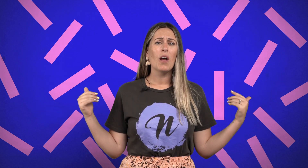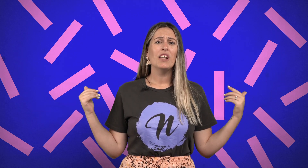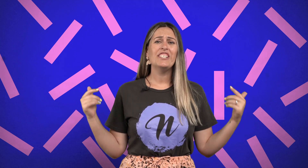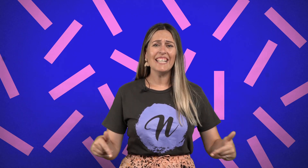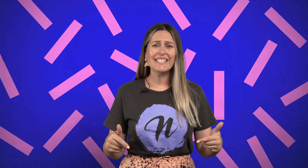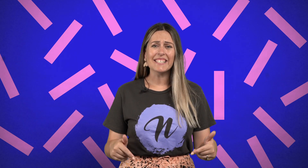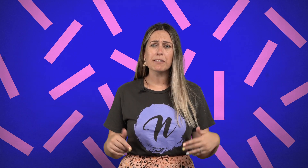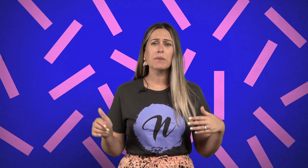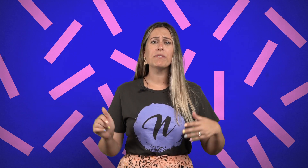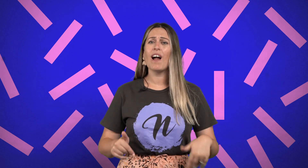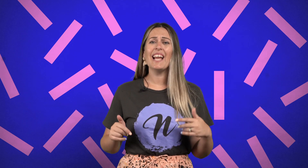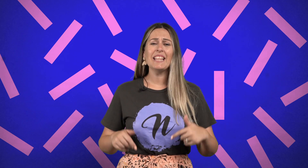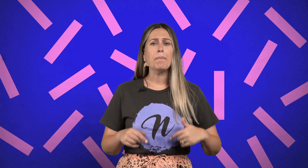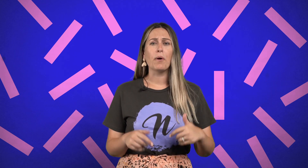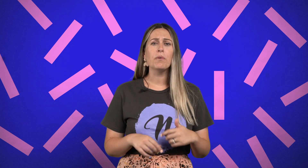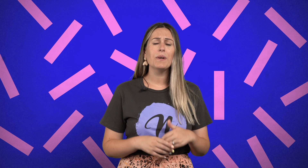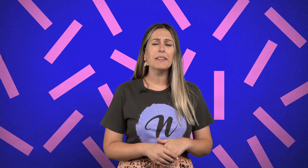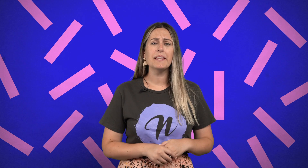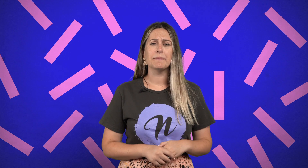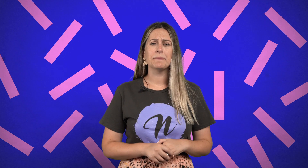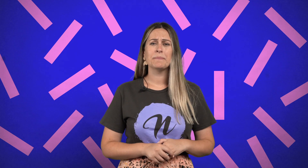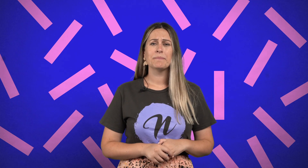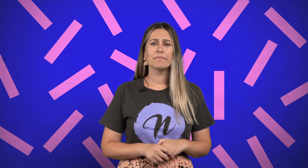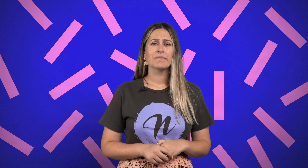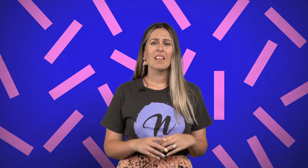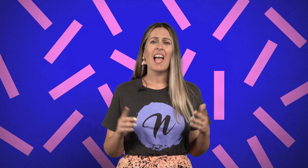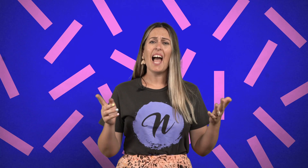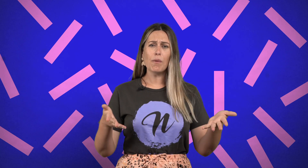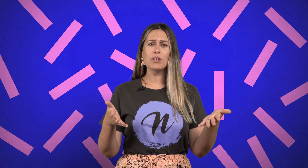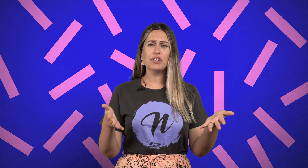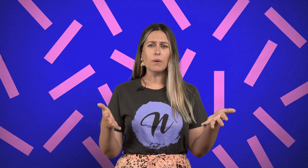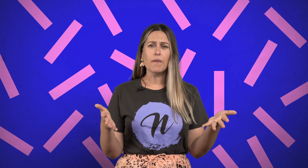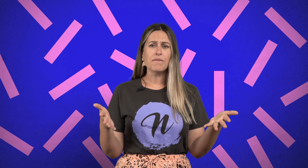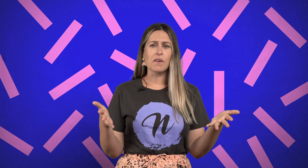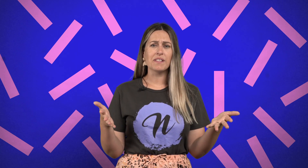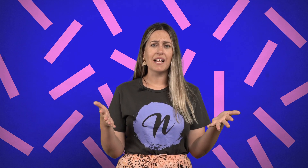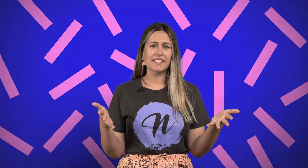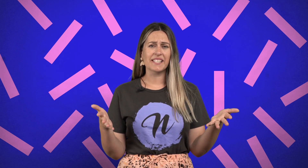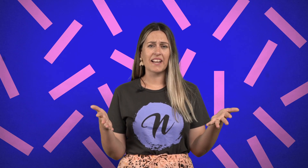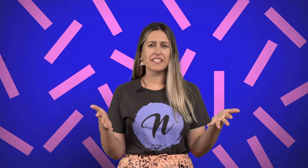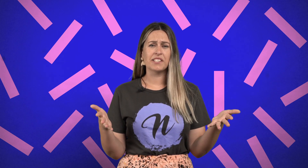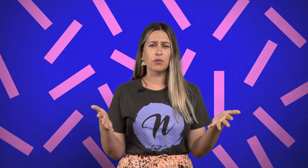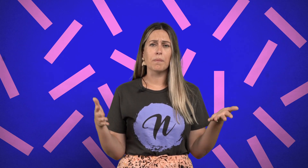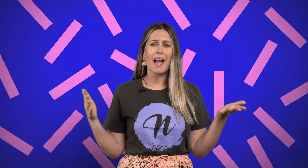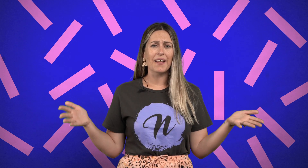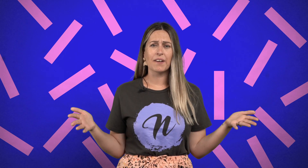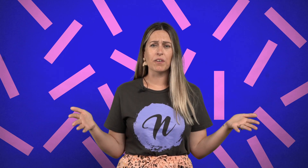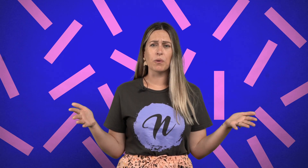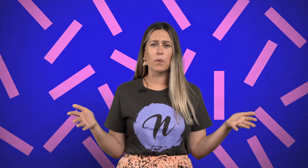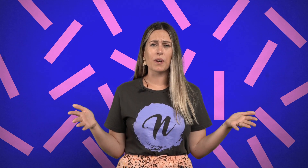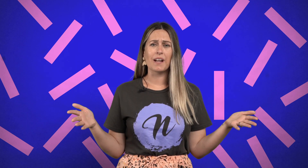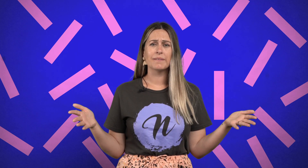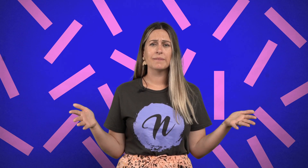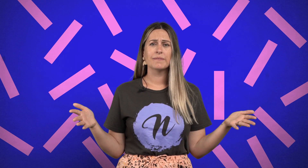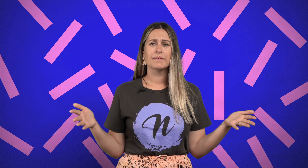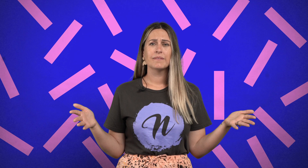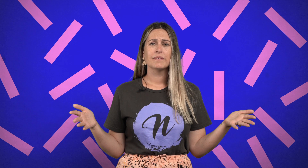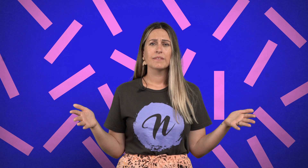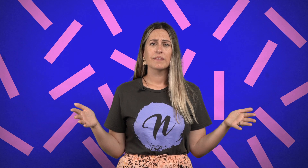though Jesus was right in the boat with them. How would you have felt in that scary storm out there on the